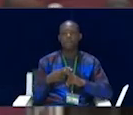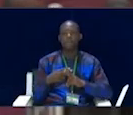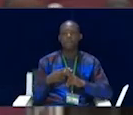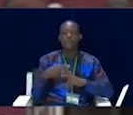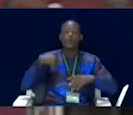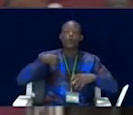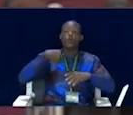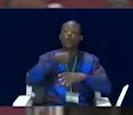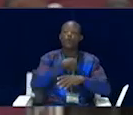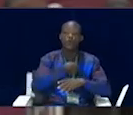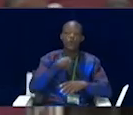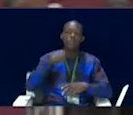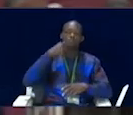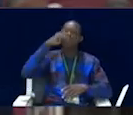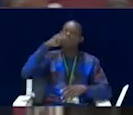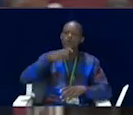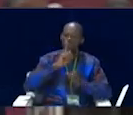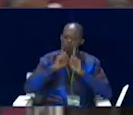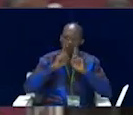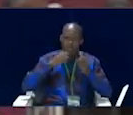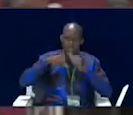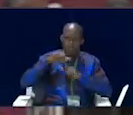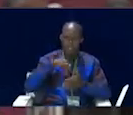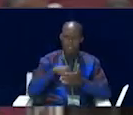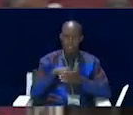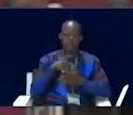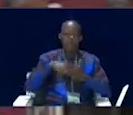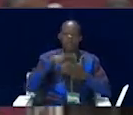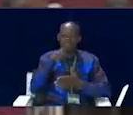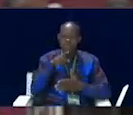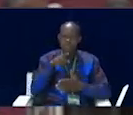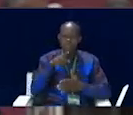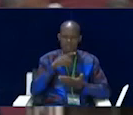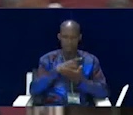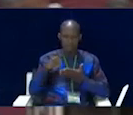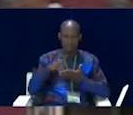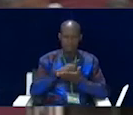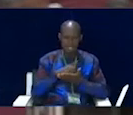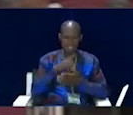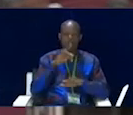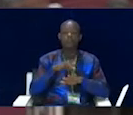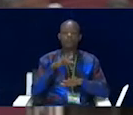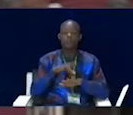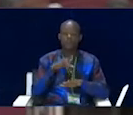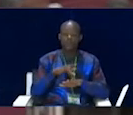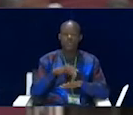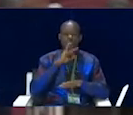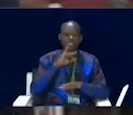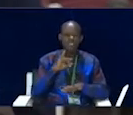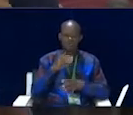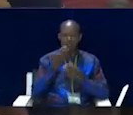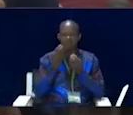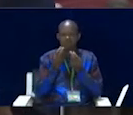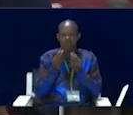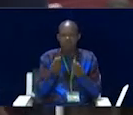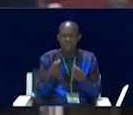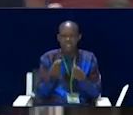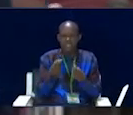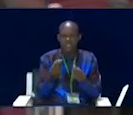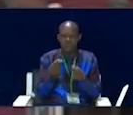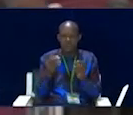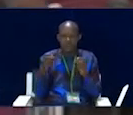We must, what is divine touch? Divine touch is simply contact with God. The word